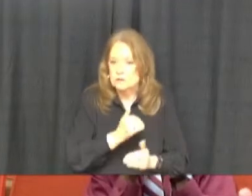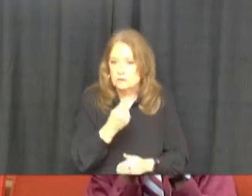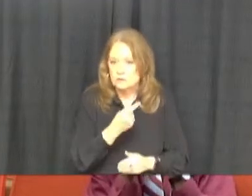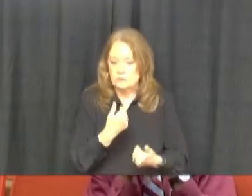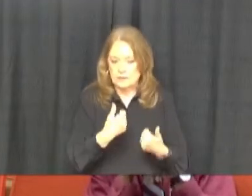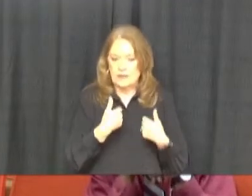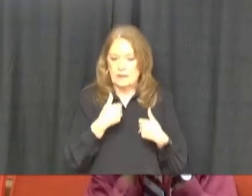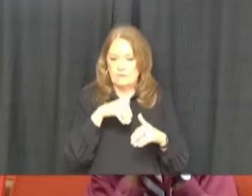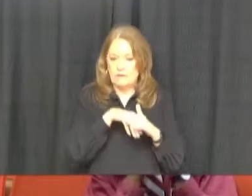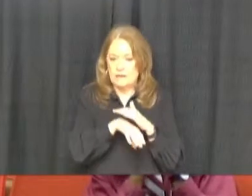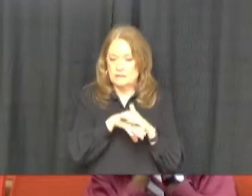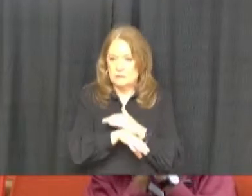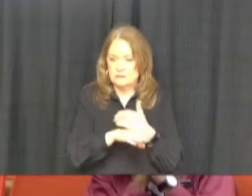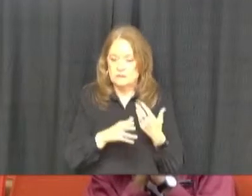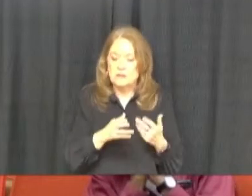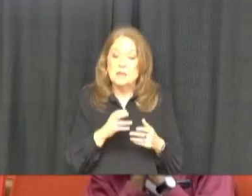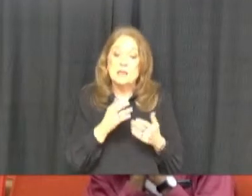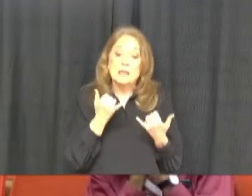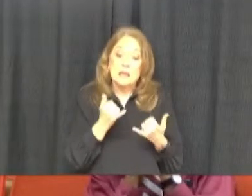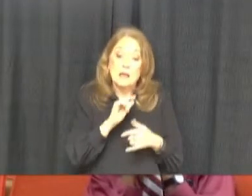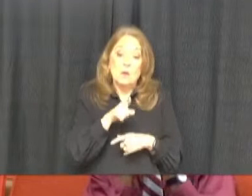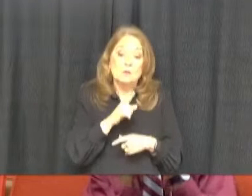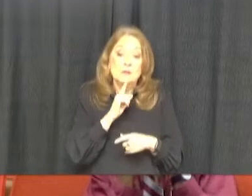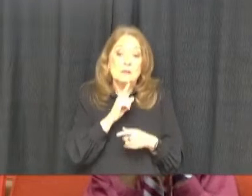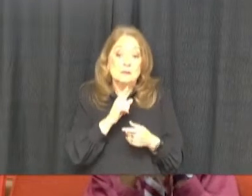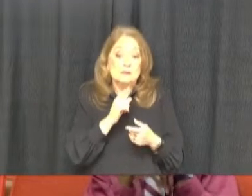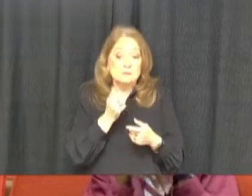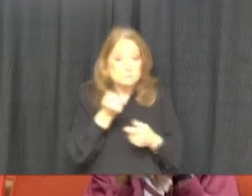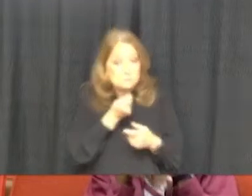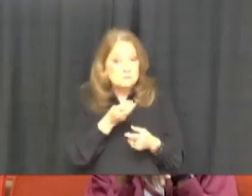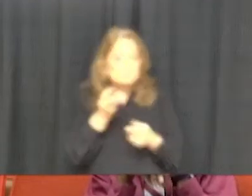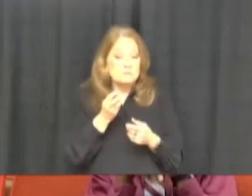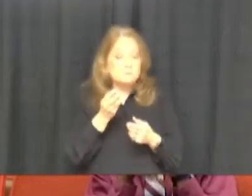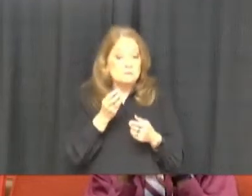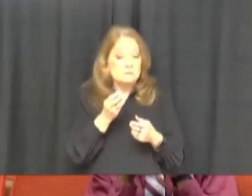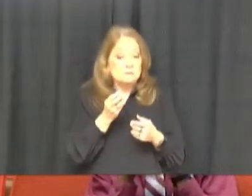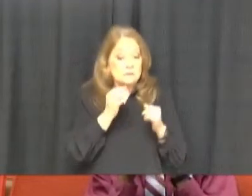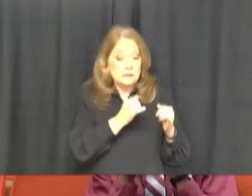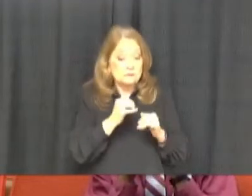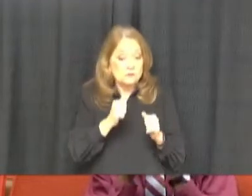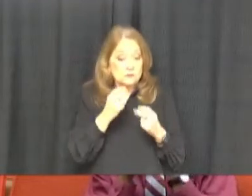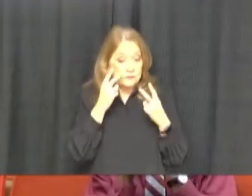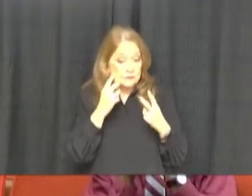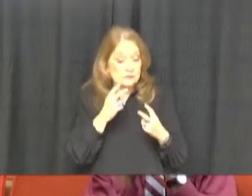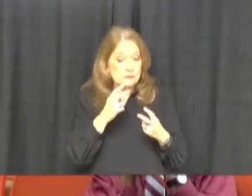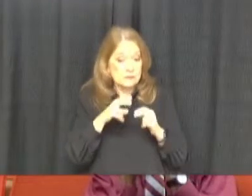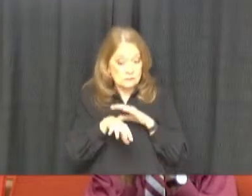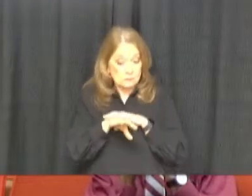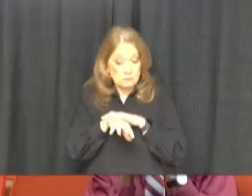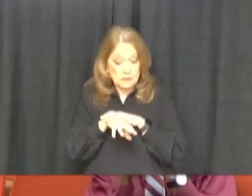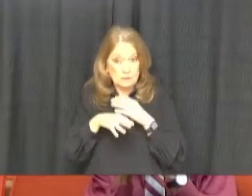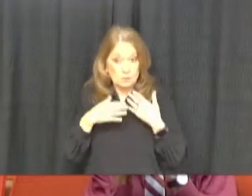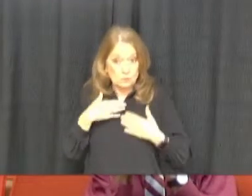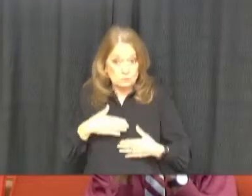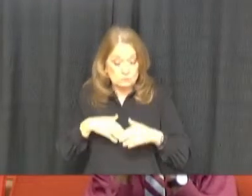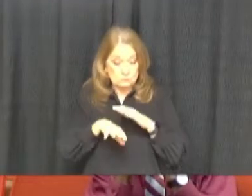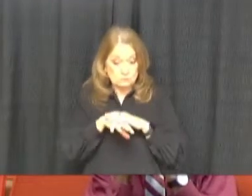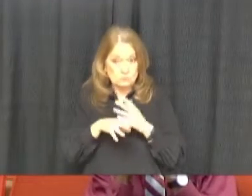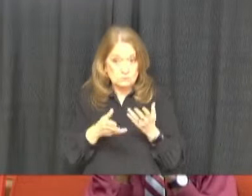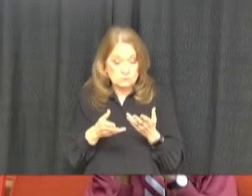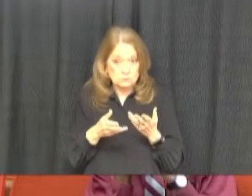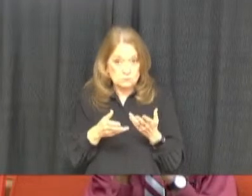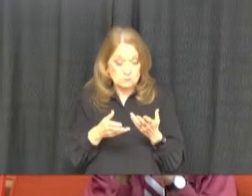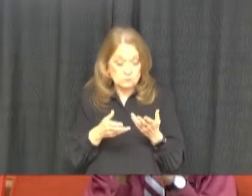have that has access to view it. Now, only so many individuals in our department are allowed to view body-worn camera footage based on certain